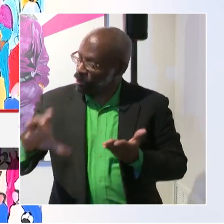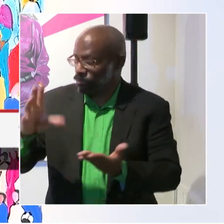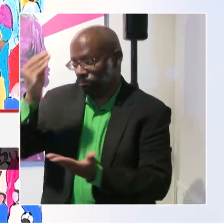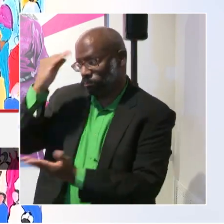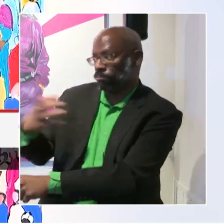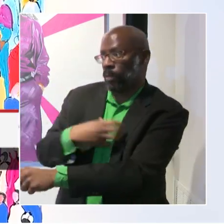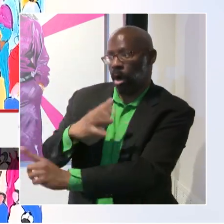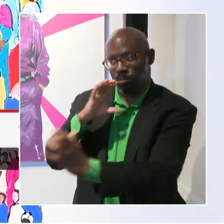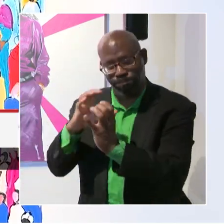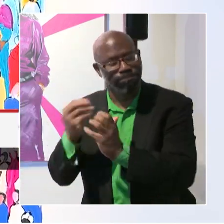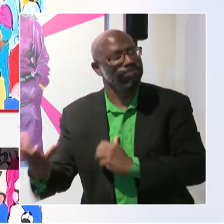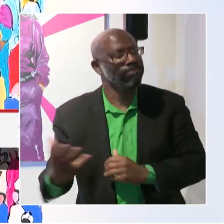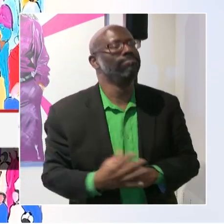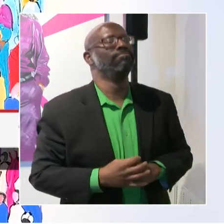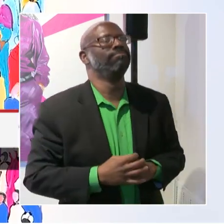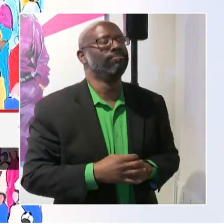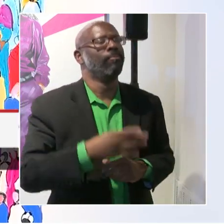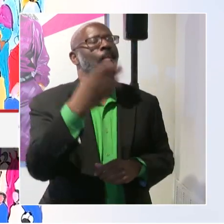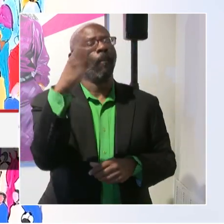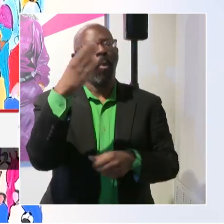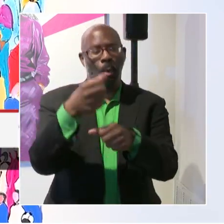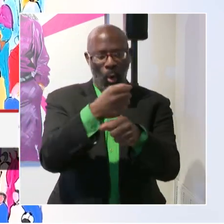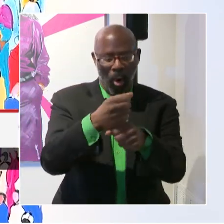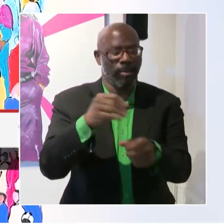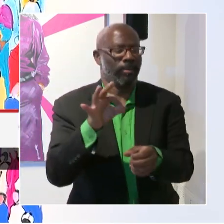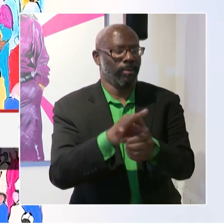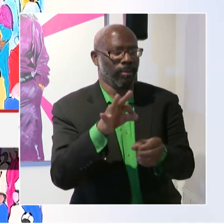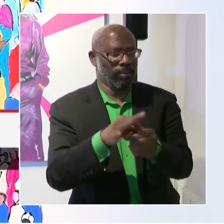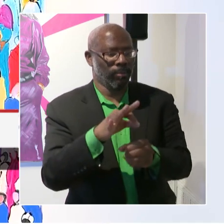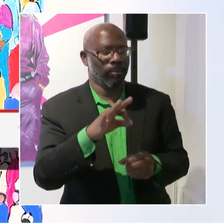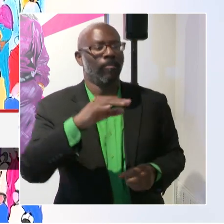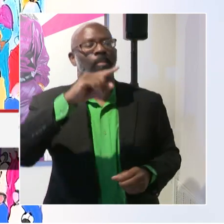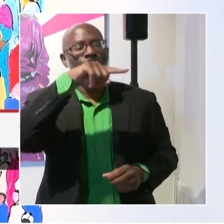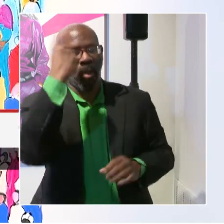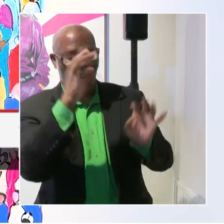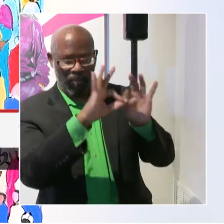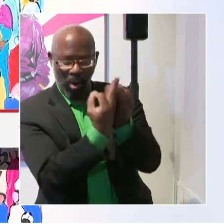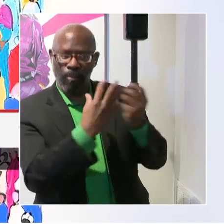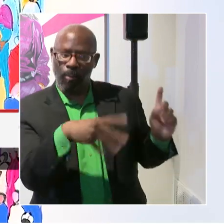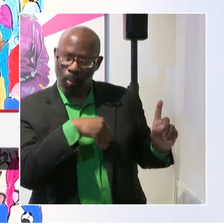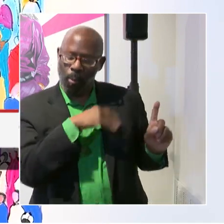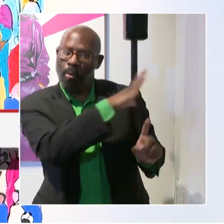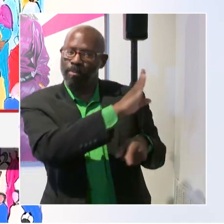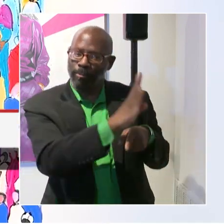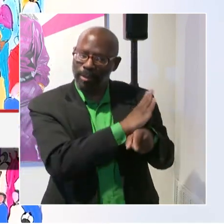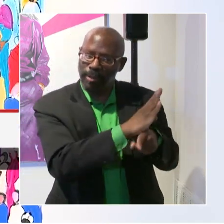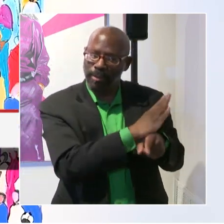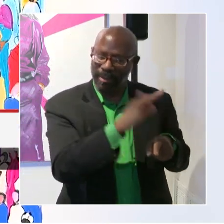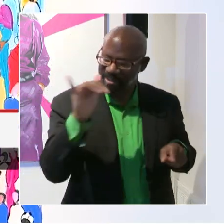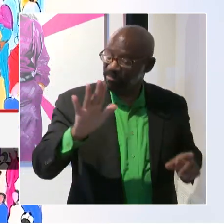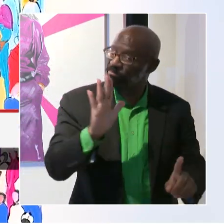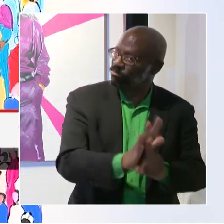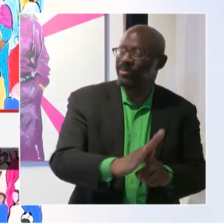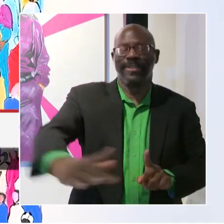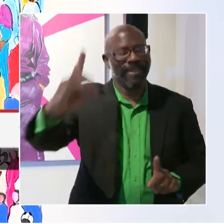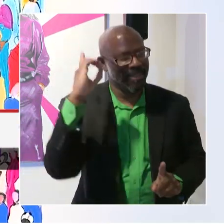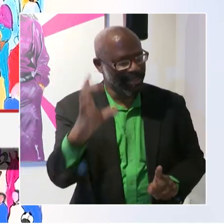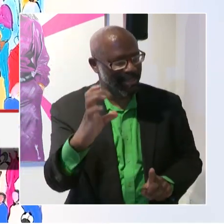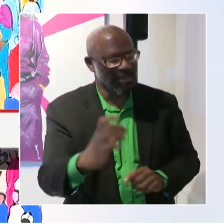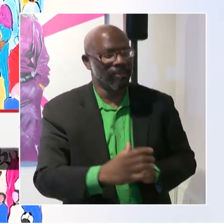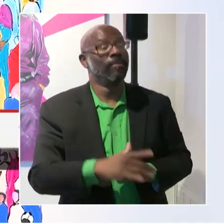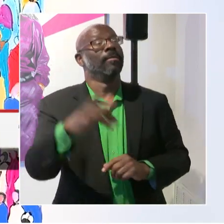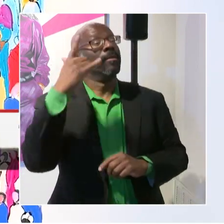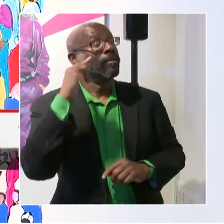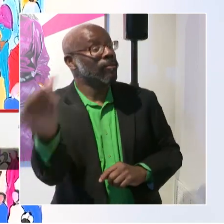Tea Company, a black family-owned specialty coffee and tea company founded and operated in D.C. Also,